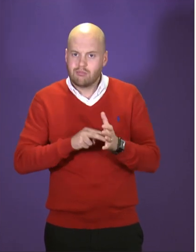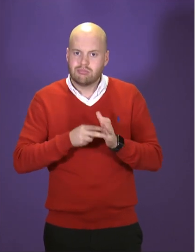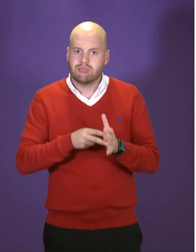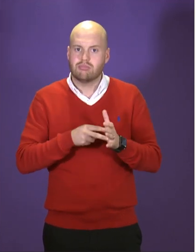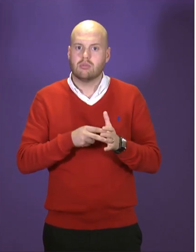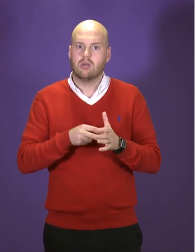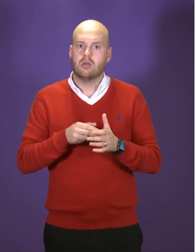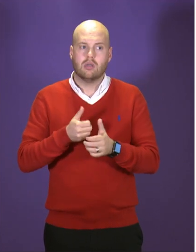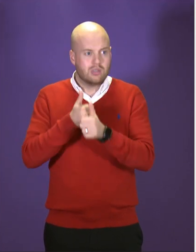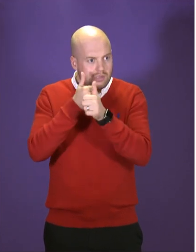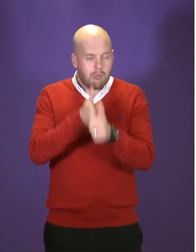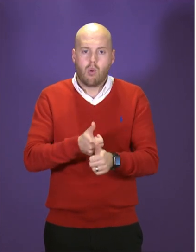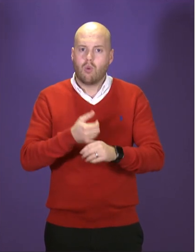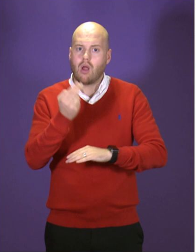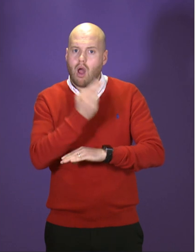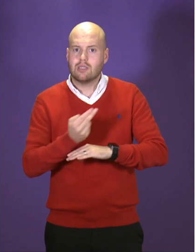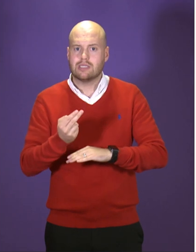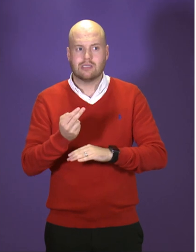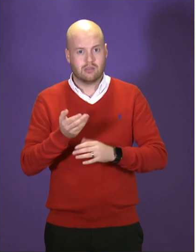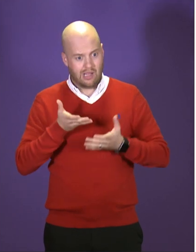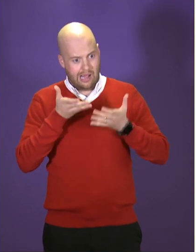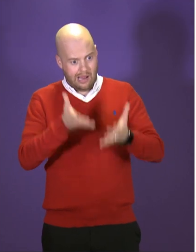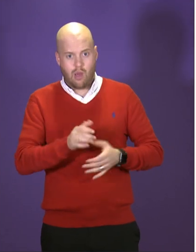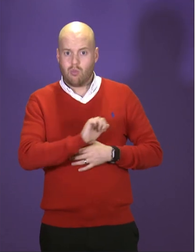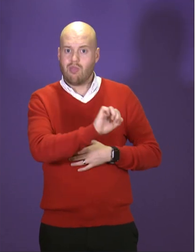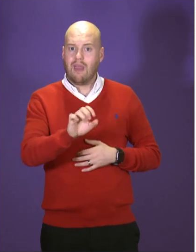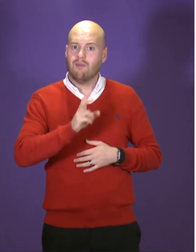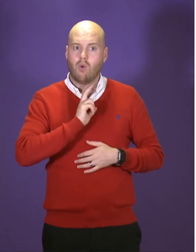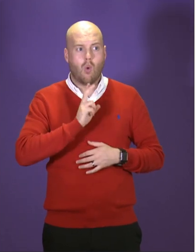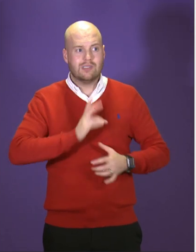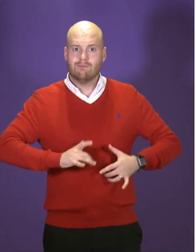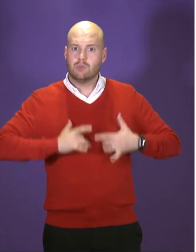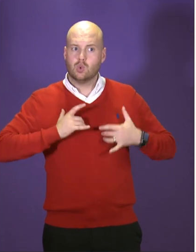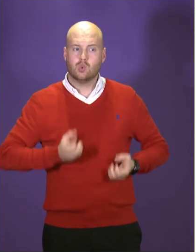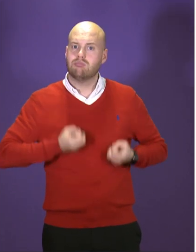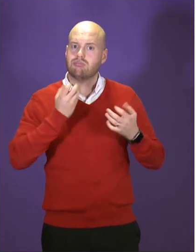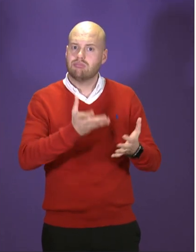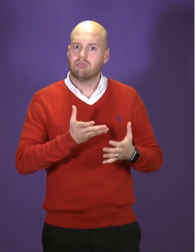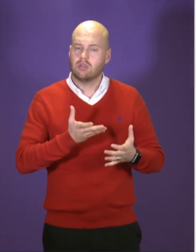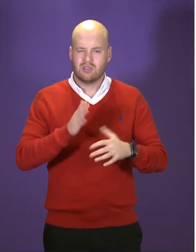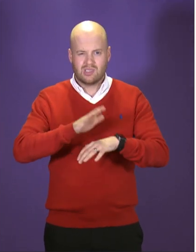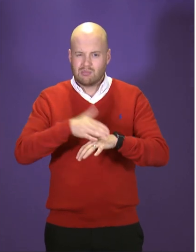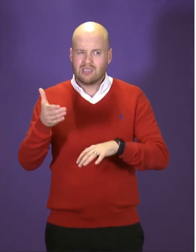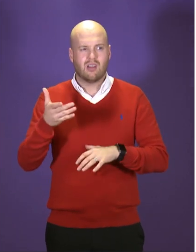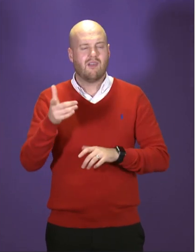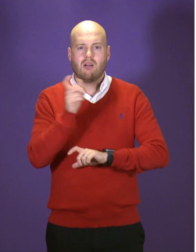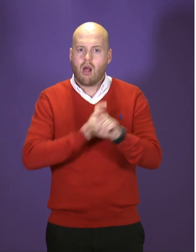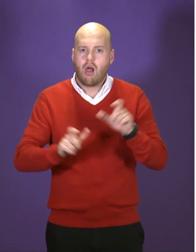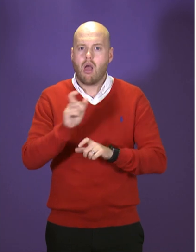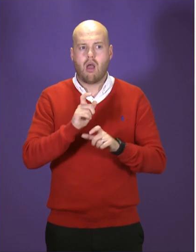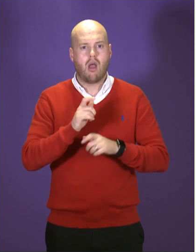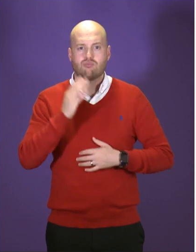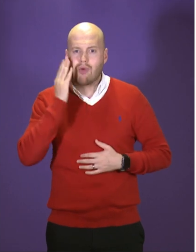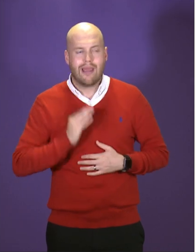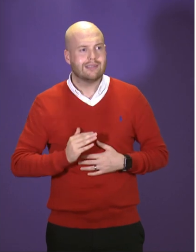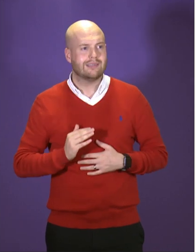support artists and allow them their voice, irrespective of color, race,